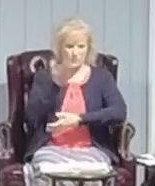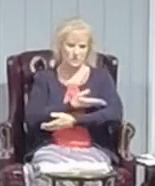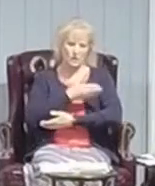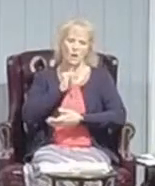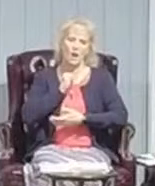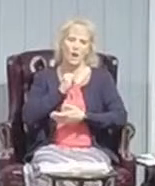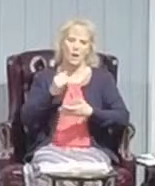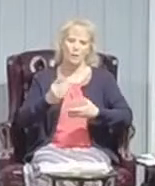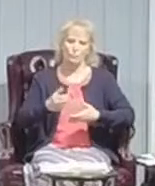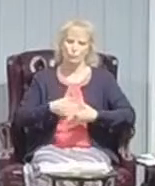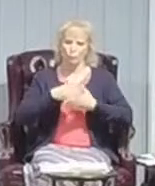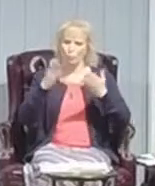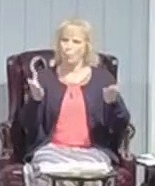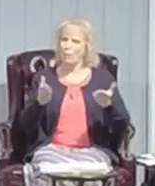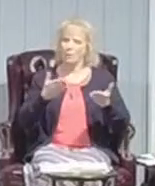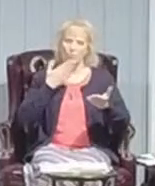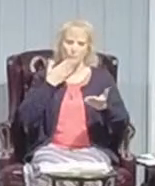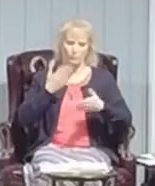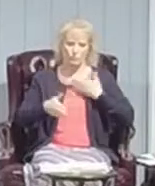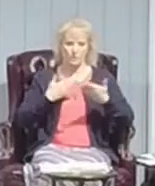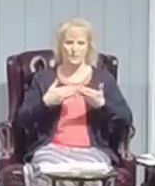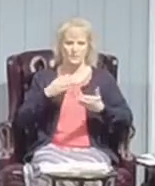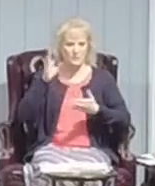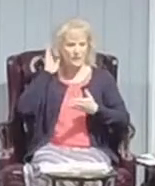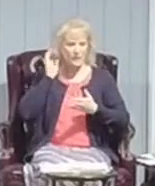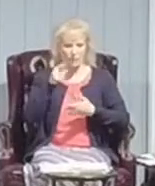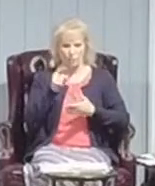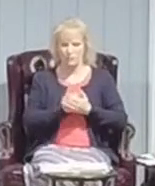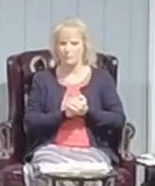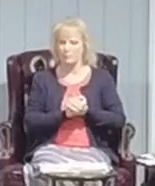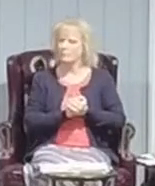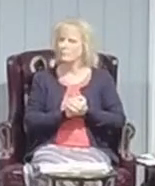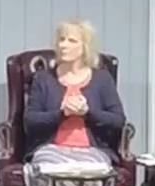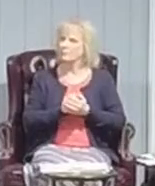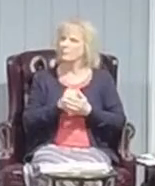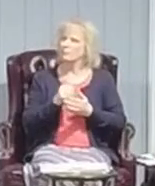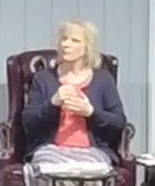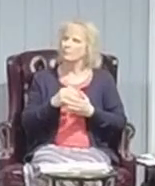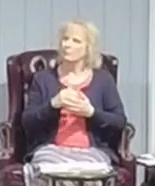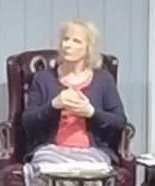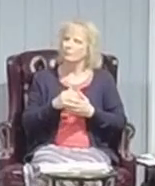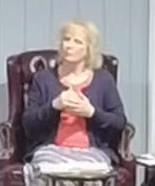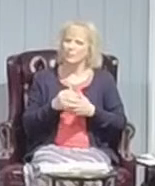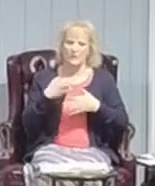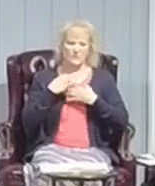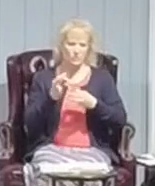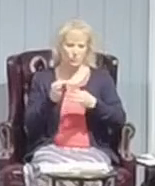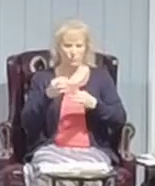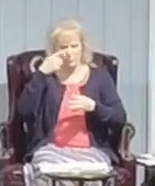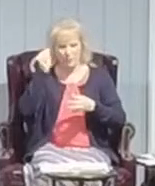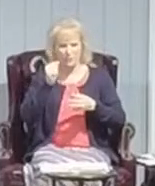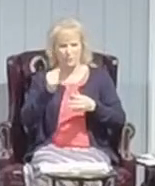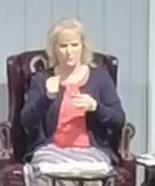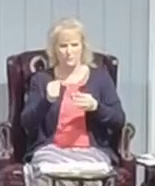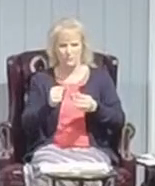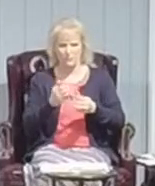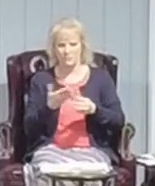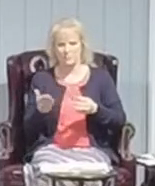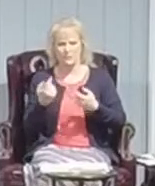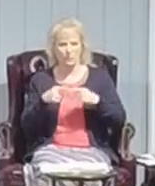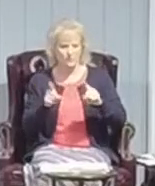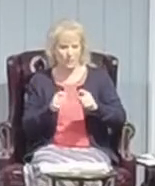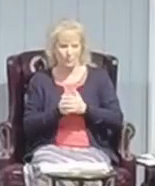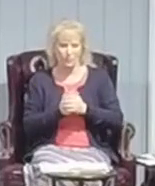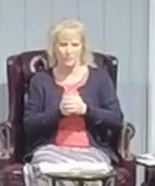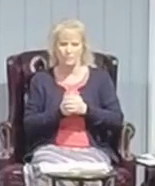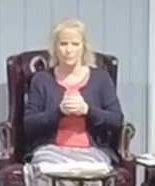pleased, hear ye him. It's kind of interesting, though, because something else took place there with this. In Mark 1:11,